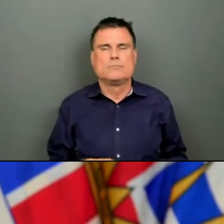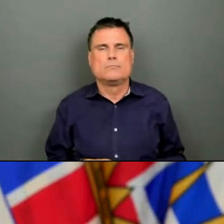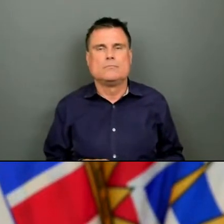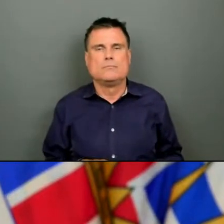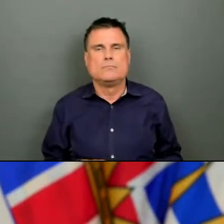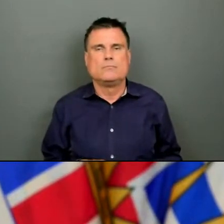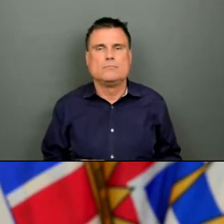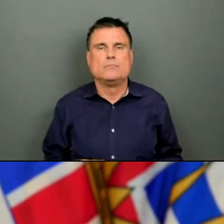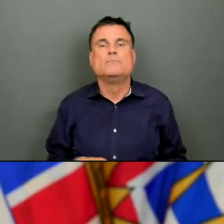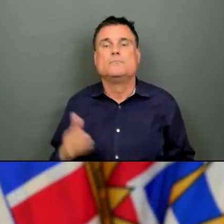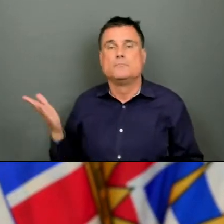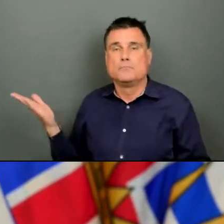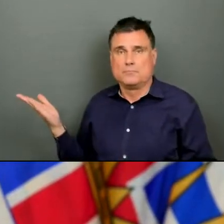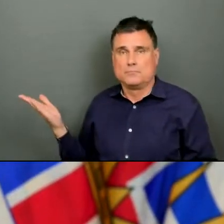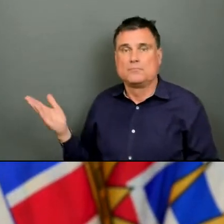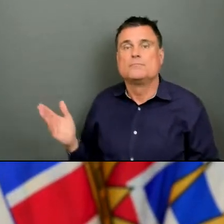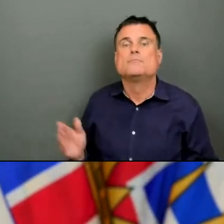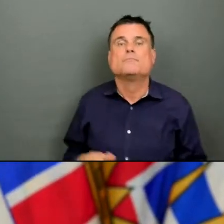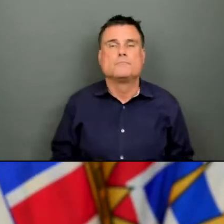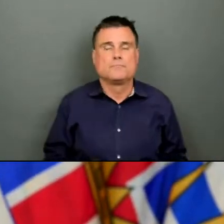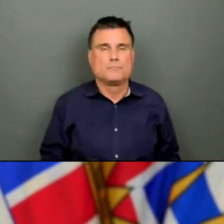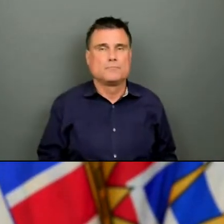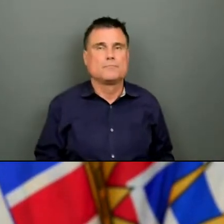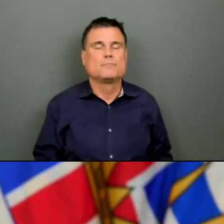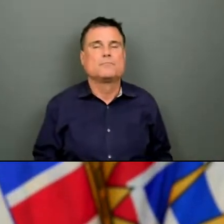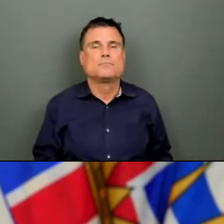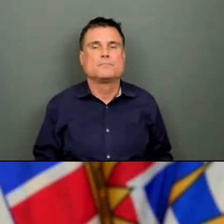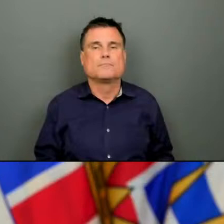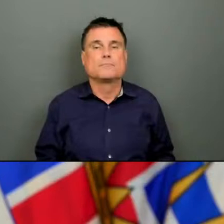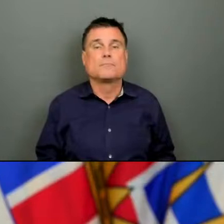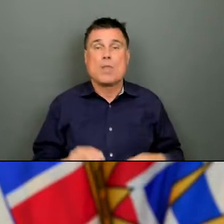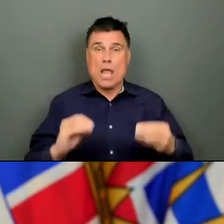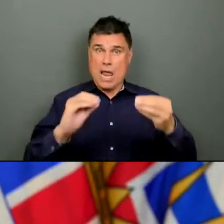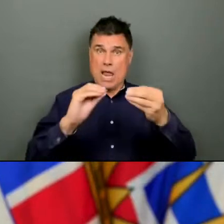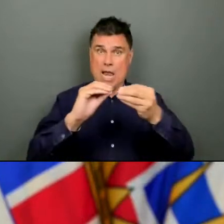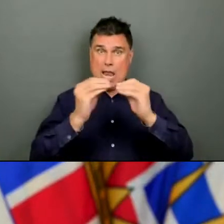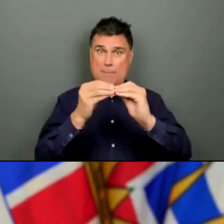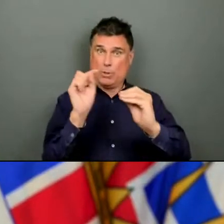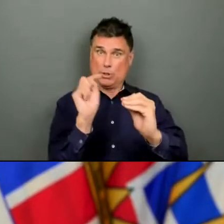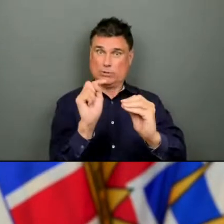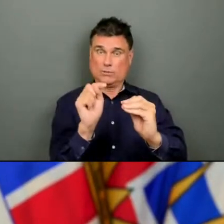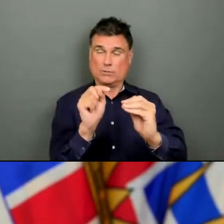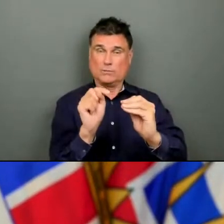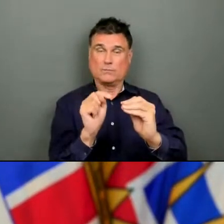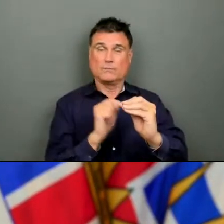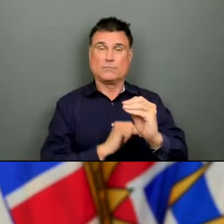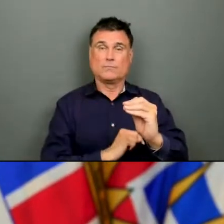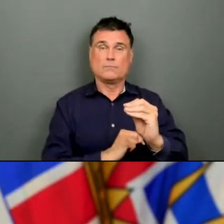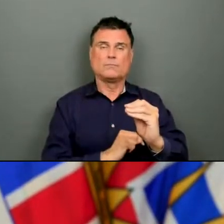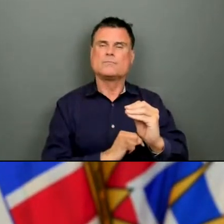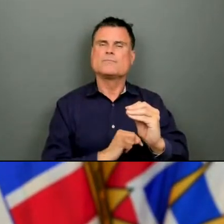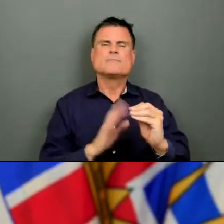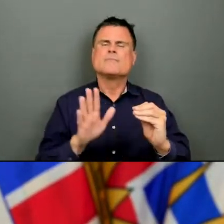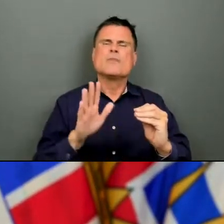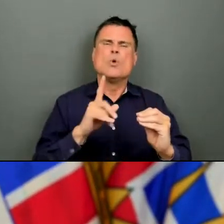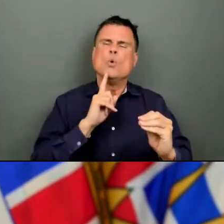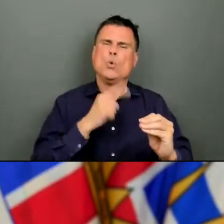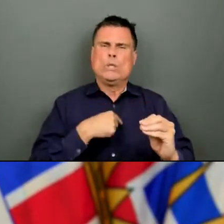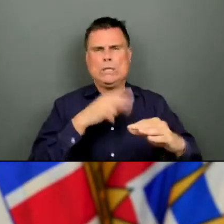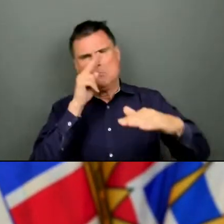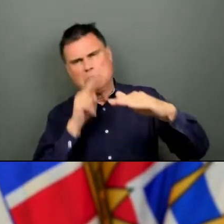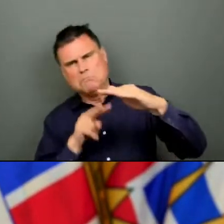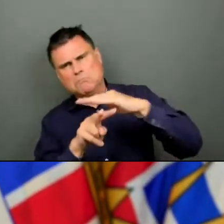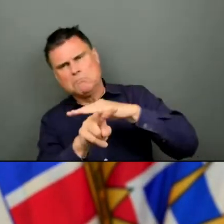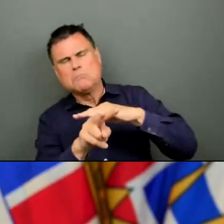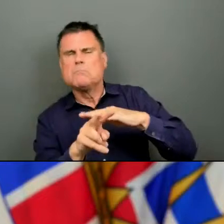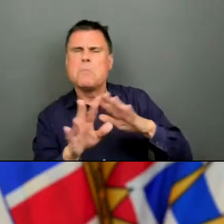a numbers and data perspective, it will be more, we expect it will be more like how we manage